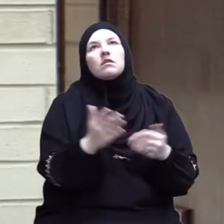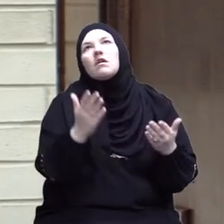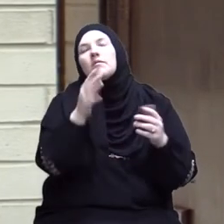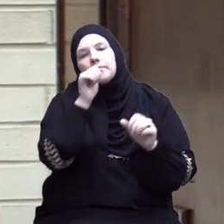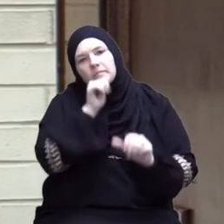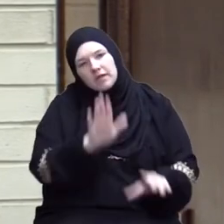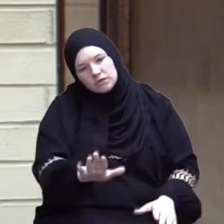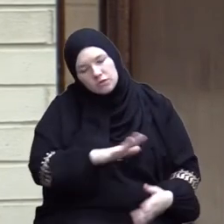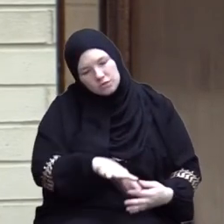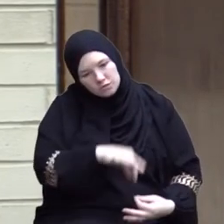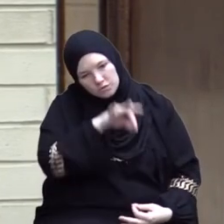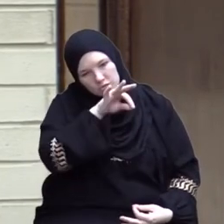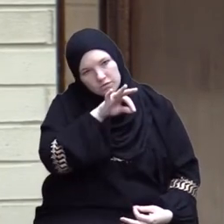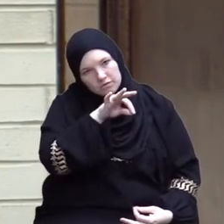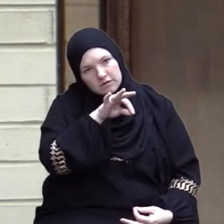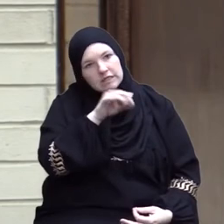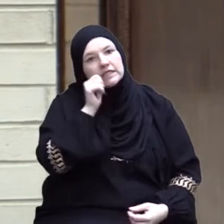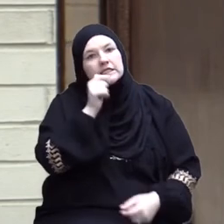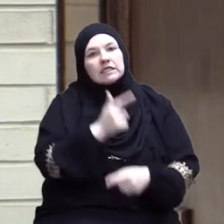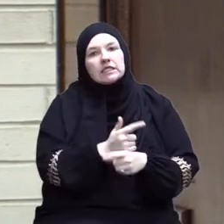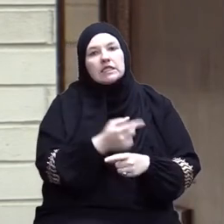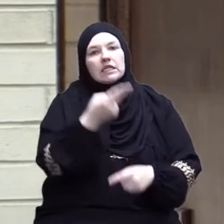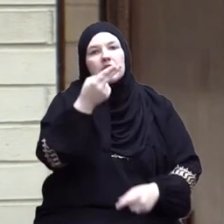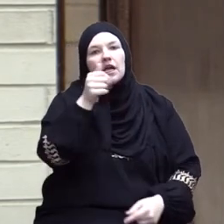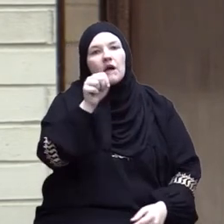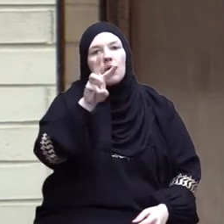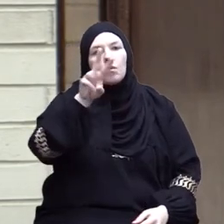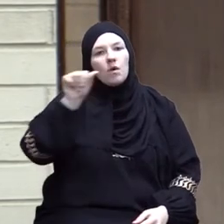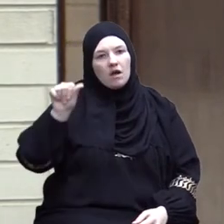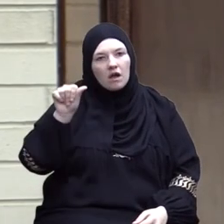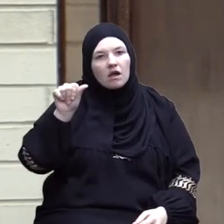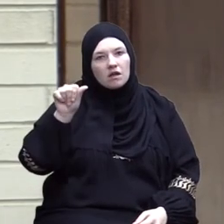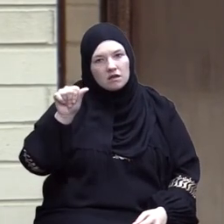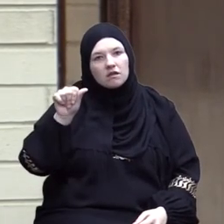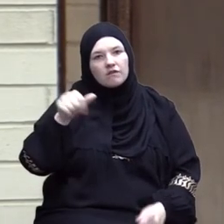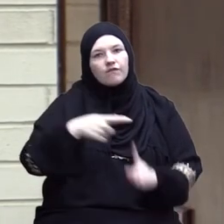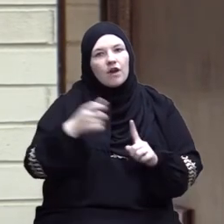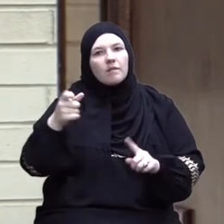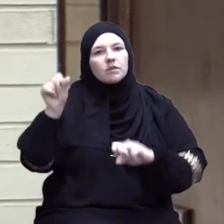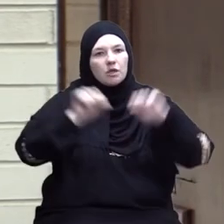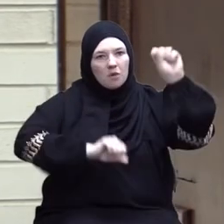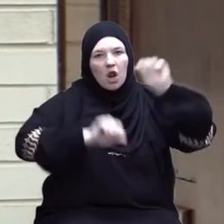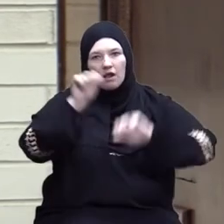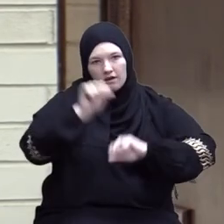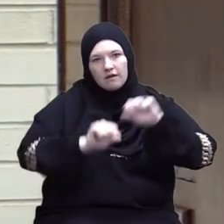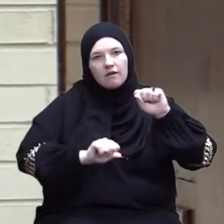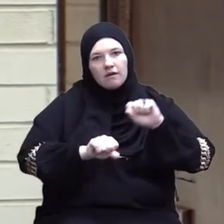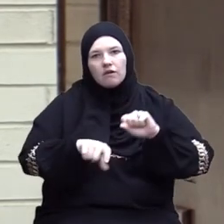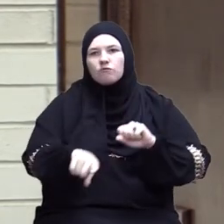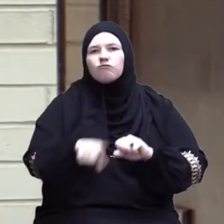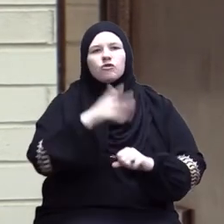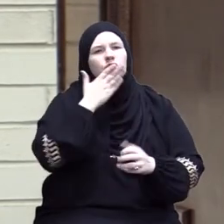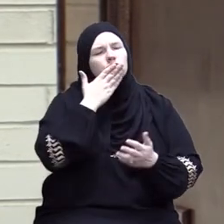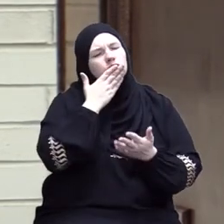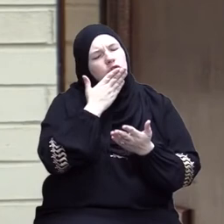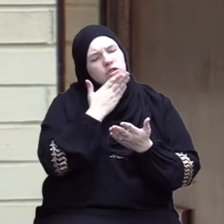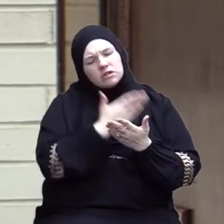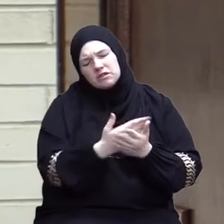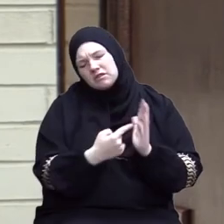May Allah subhanahu wa ta'ala bless her soul. Sister Hawa Warsama from Somalia is a real